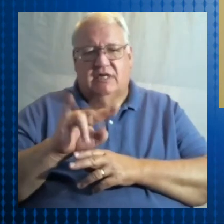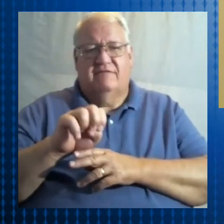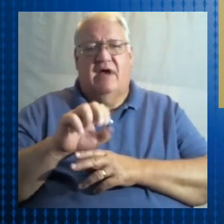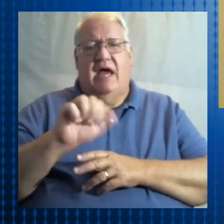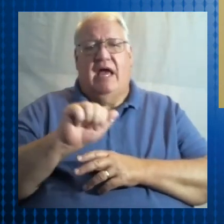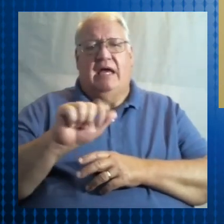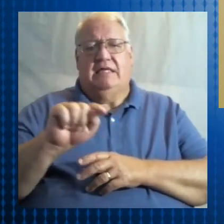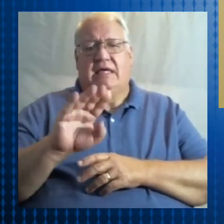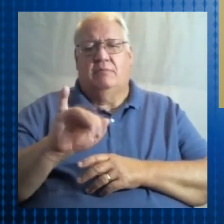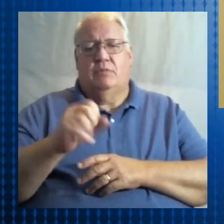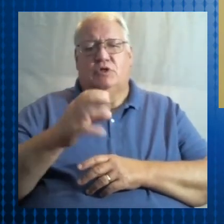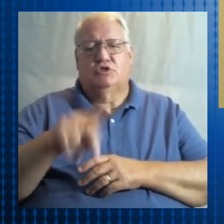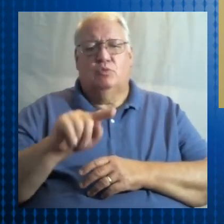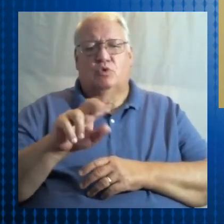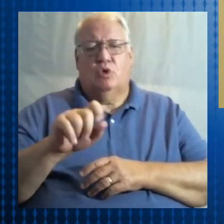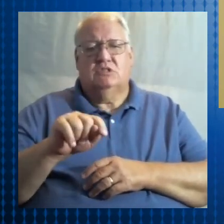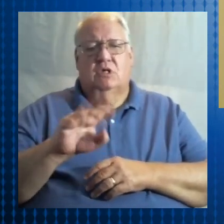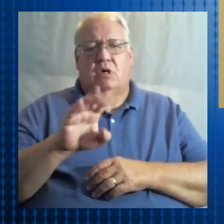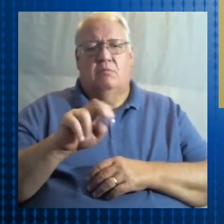Trust, the Ben S. Breyer